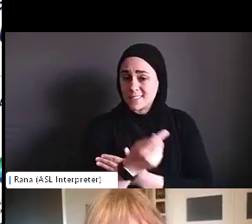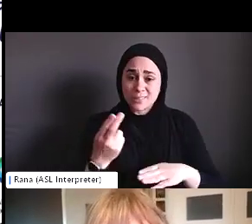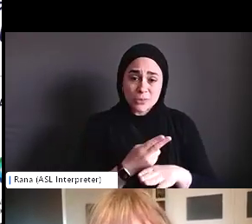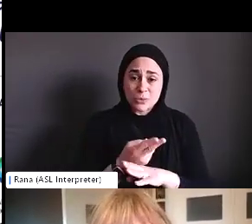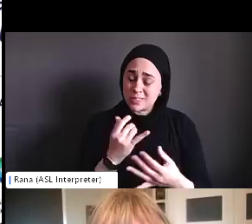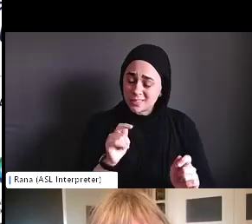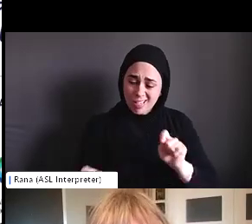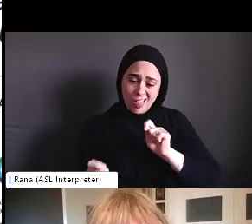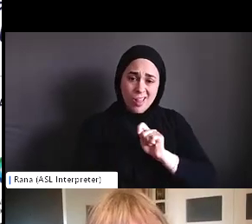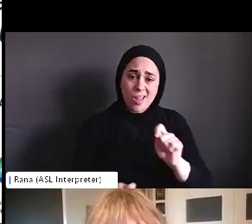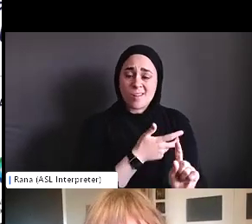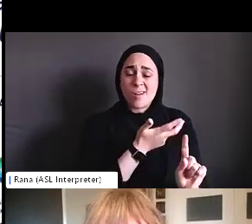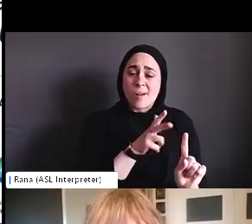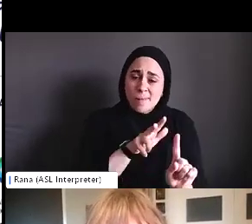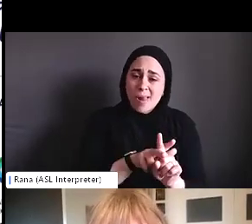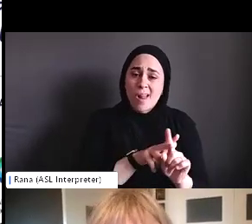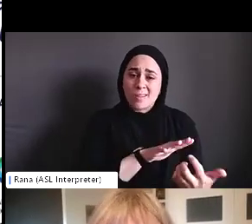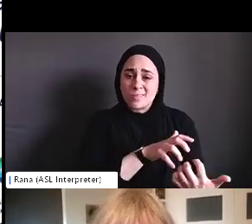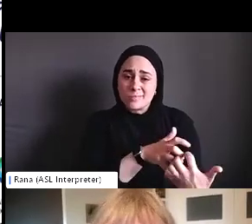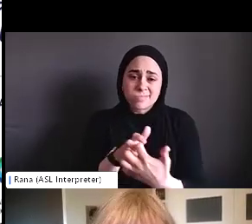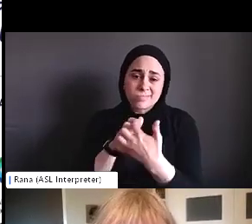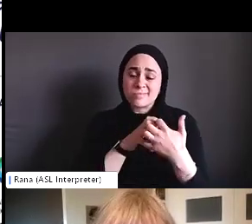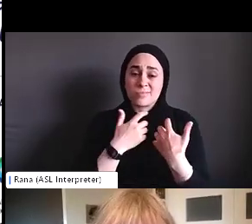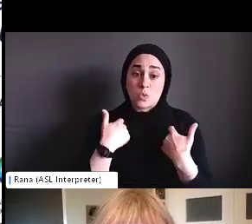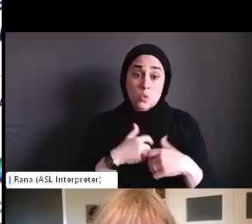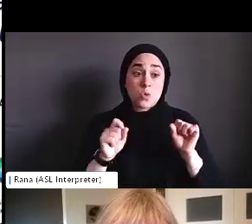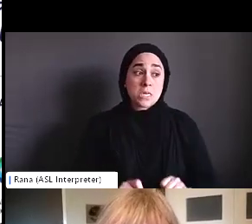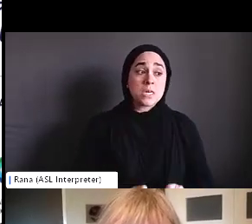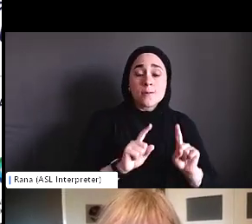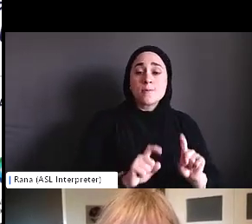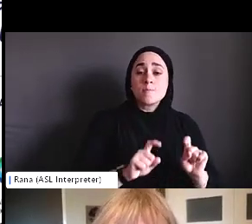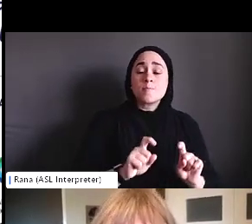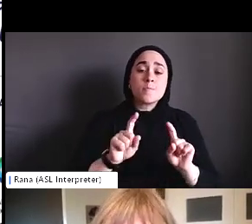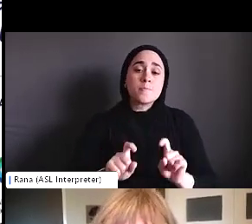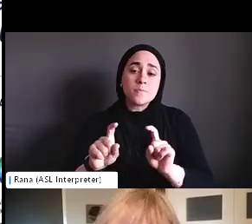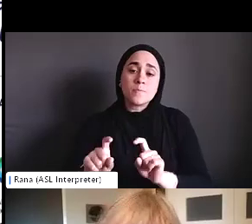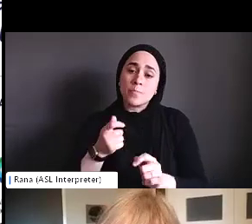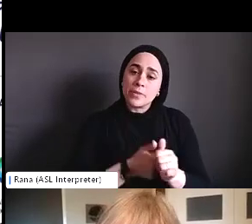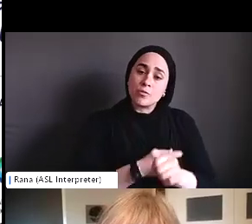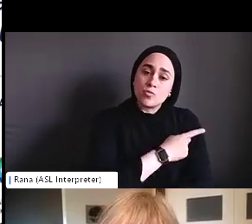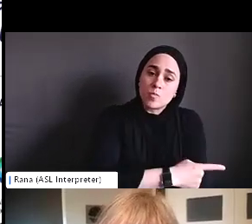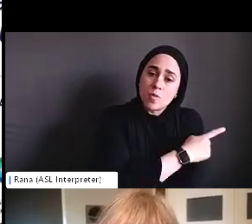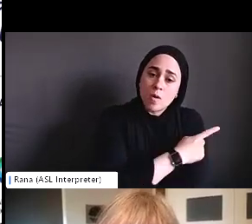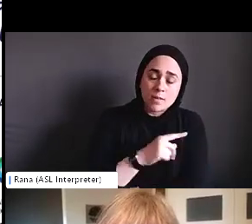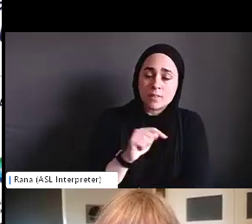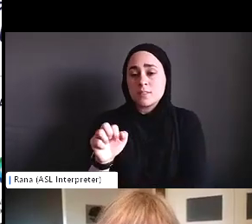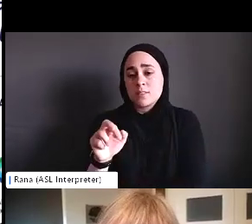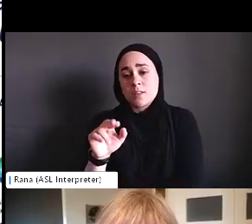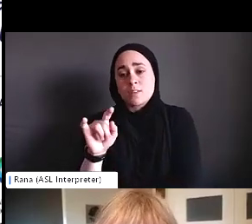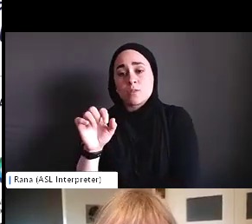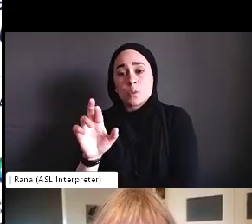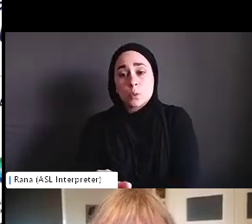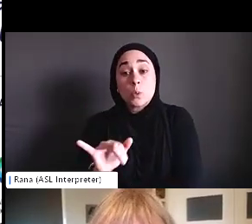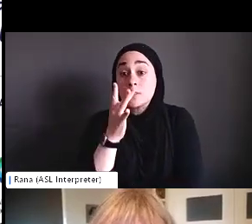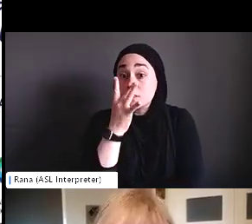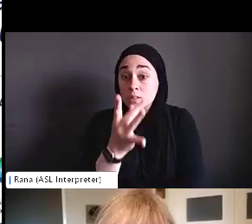now. And we were able to pilot that in every province and territory. And the interesting thing about that is we went